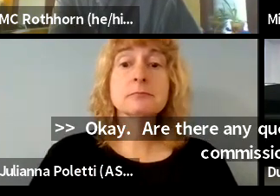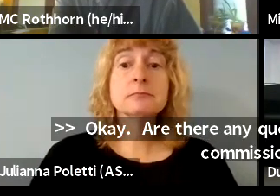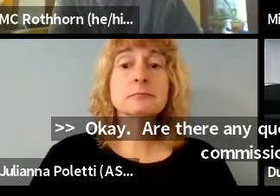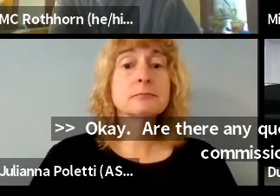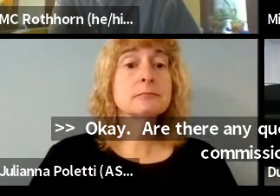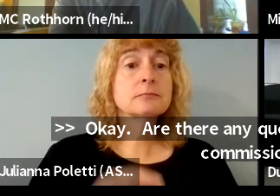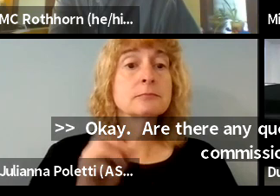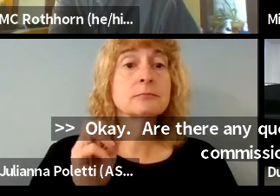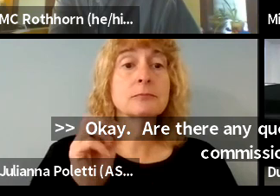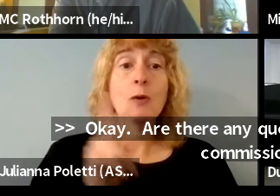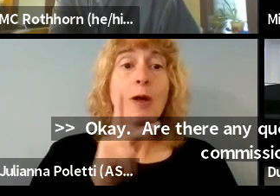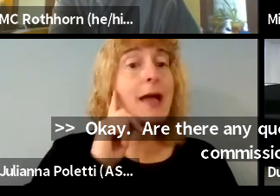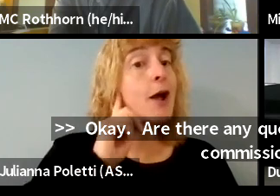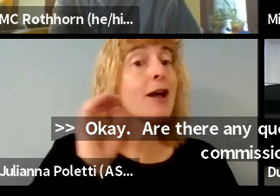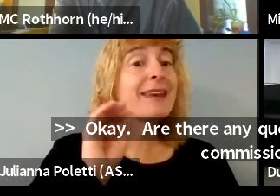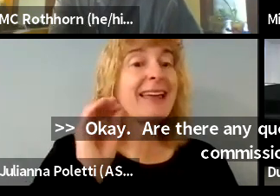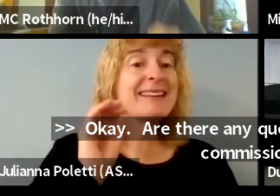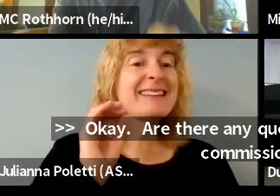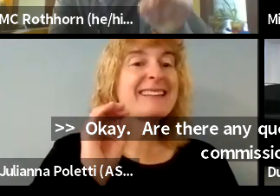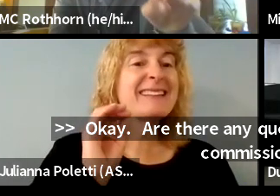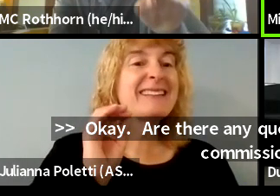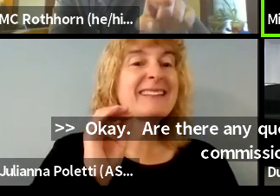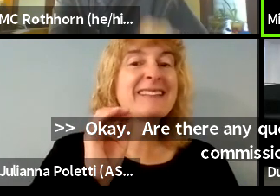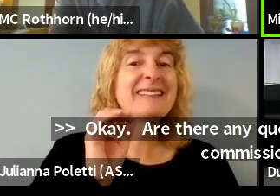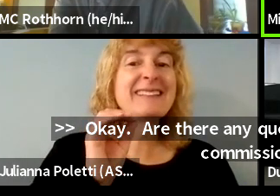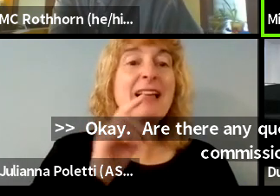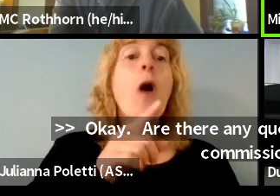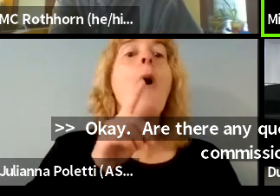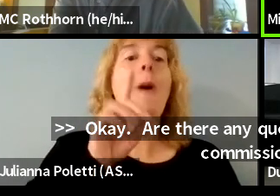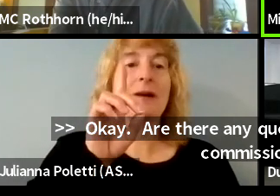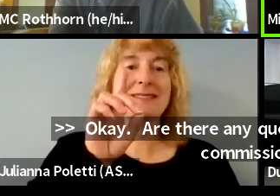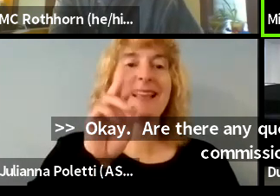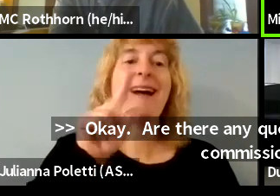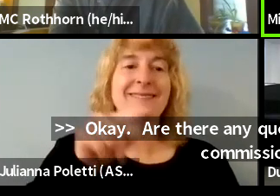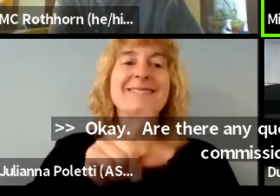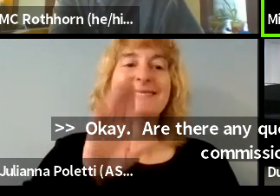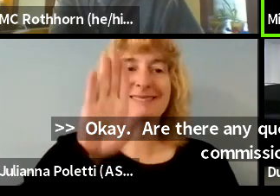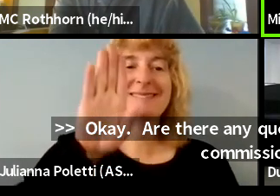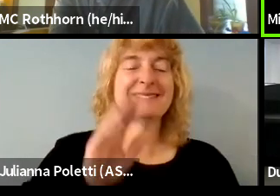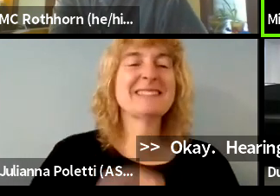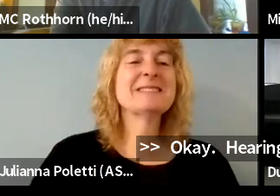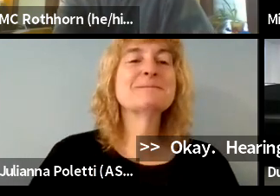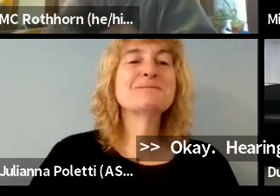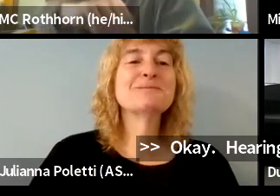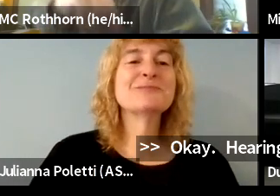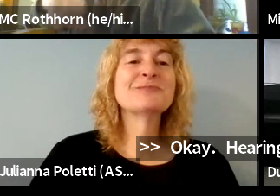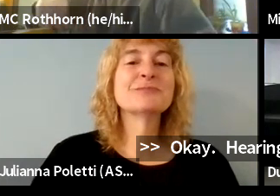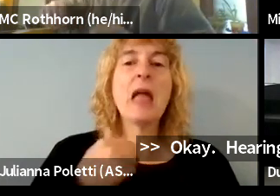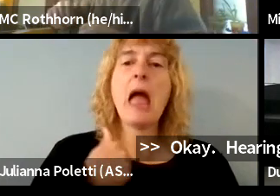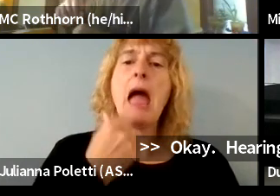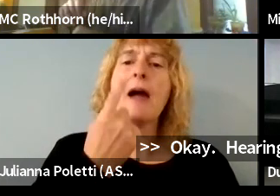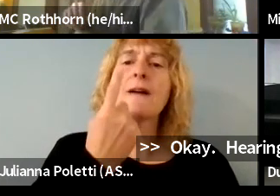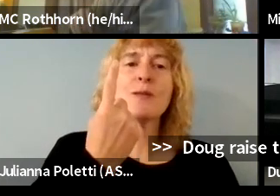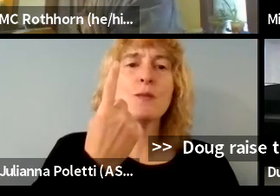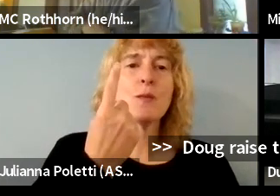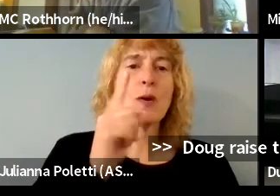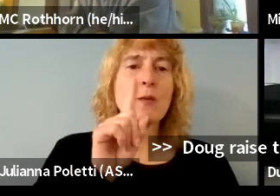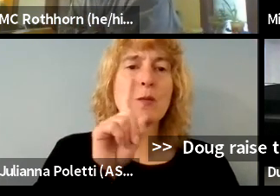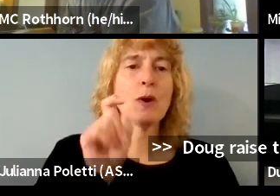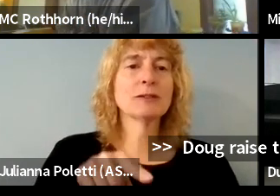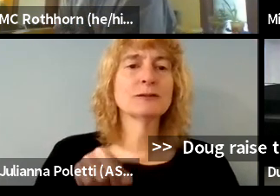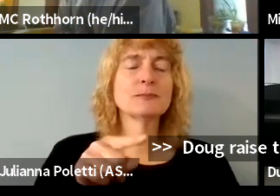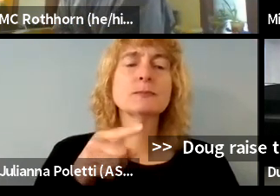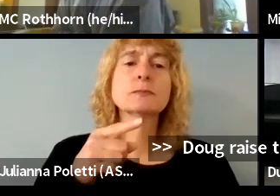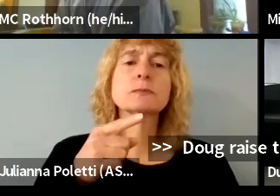Okay, hearing none. Doug raised his hand. Doug? Yeah, I have one question. Sally,